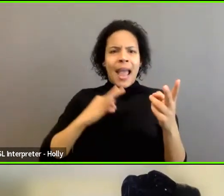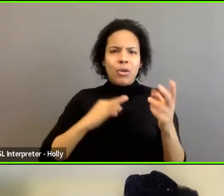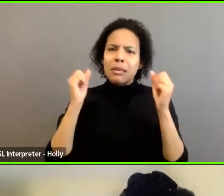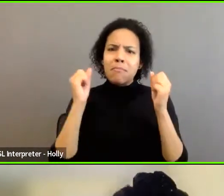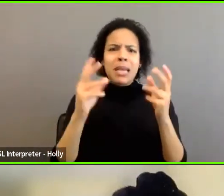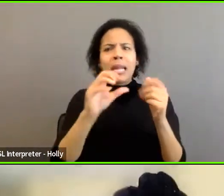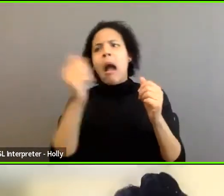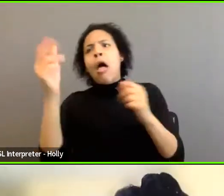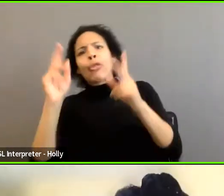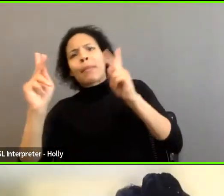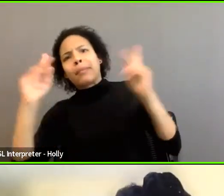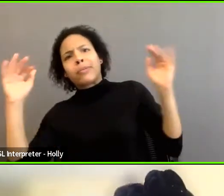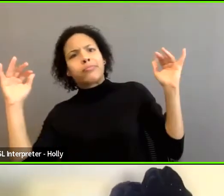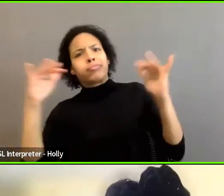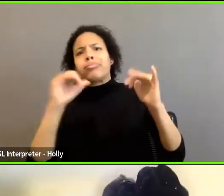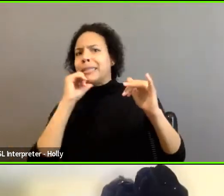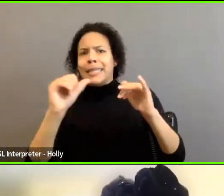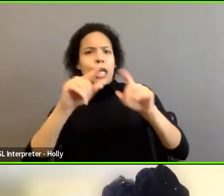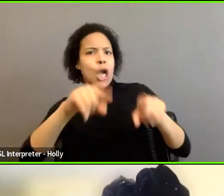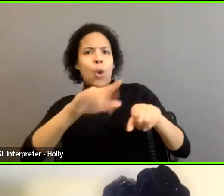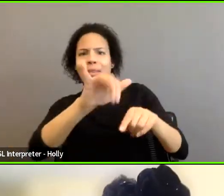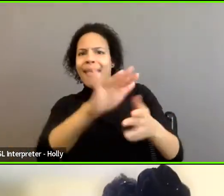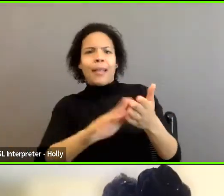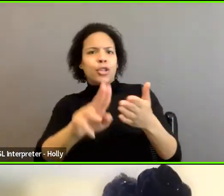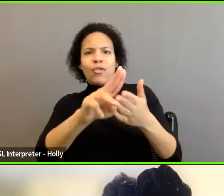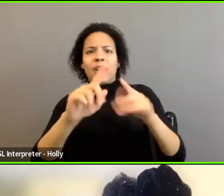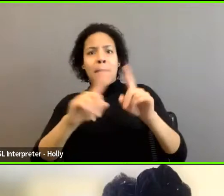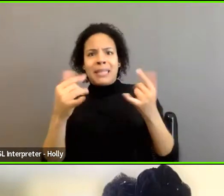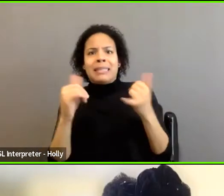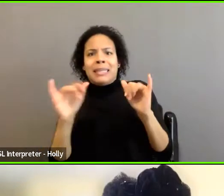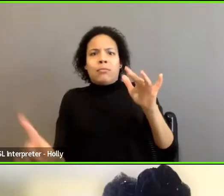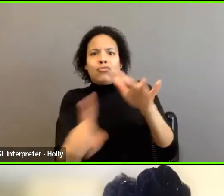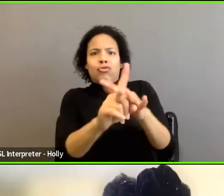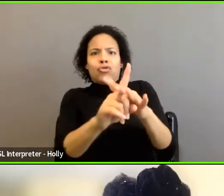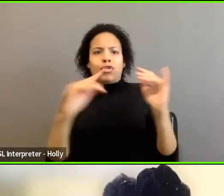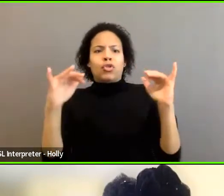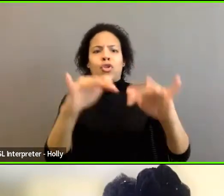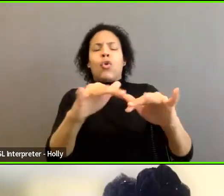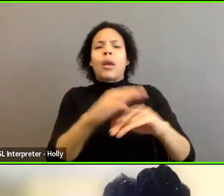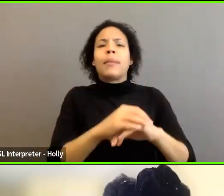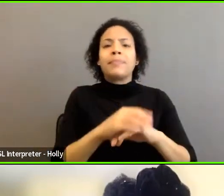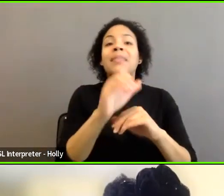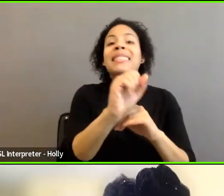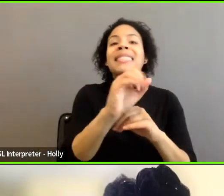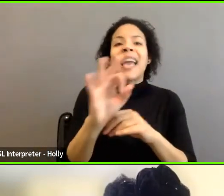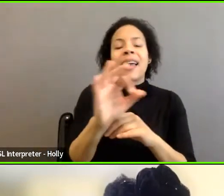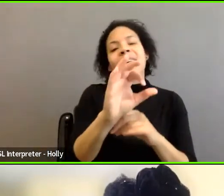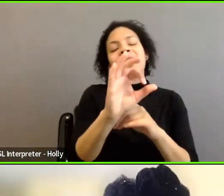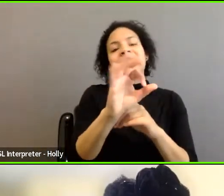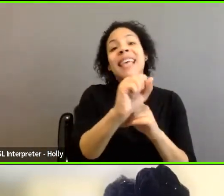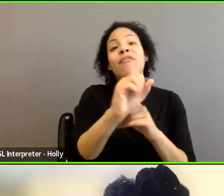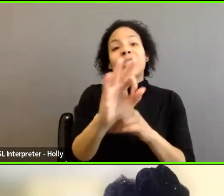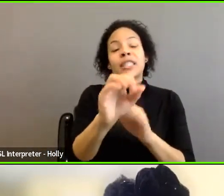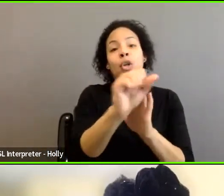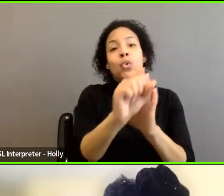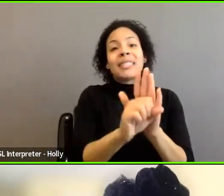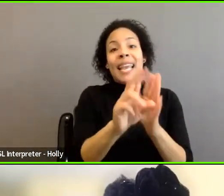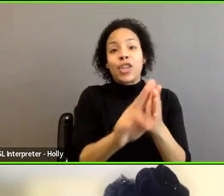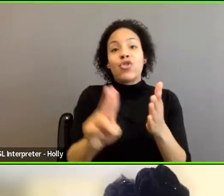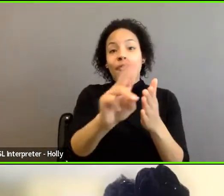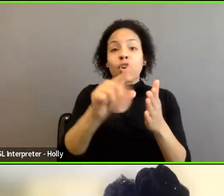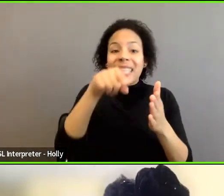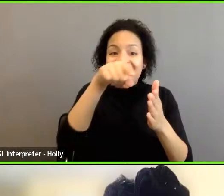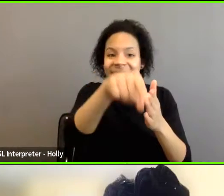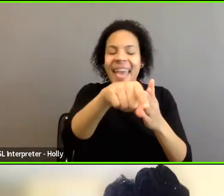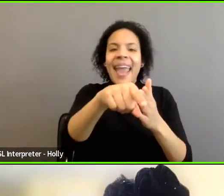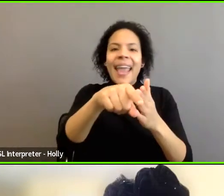cause. San Francisco State University created the College of Ethnic Studies. That was the birthplace of what